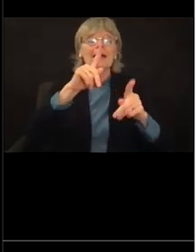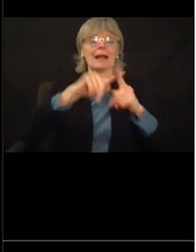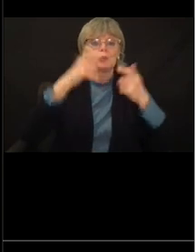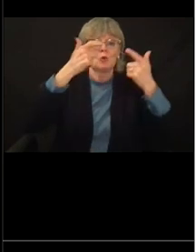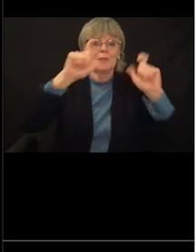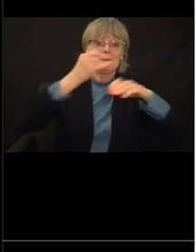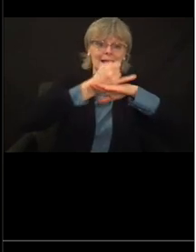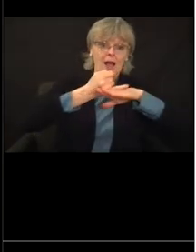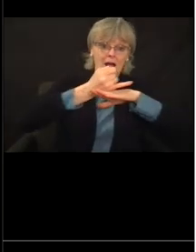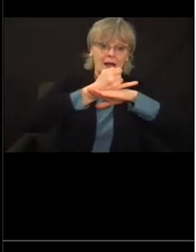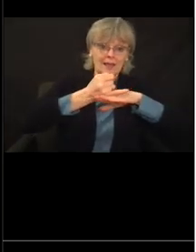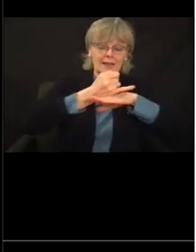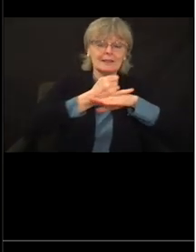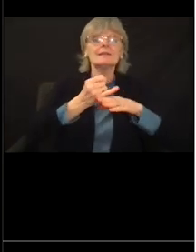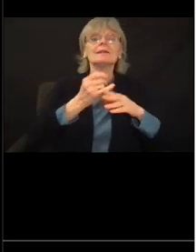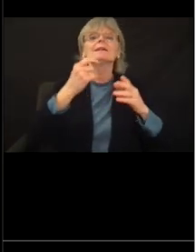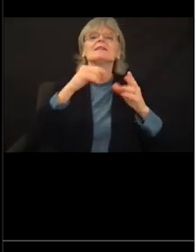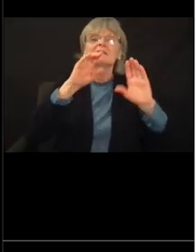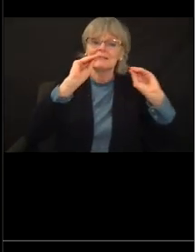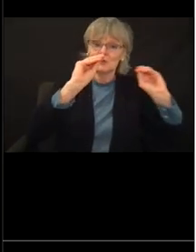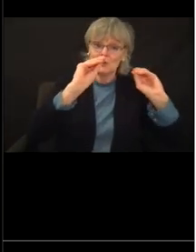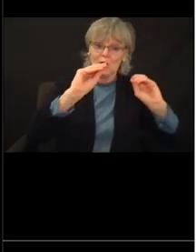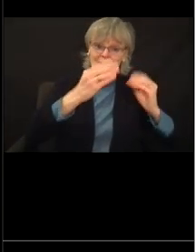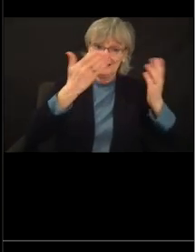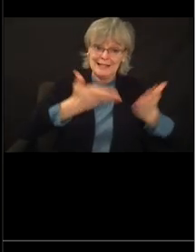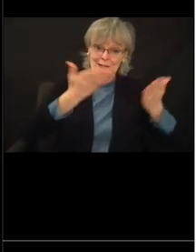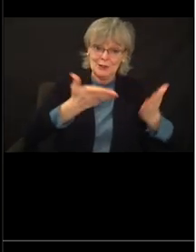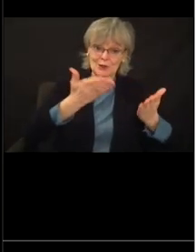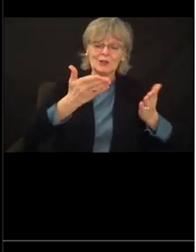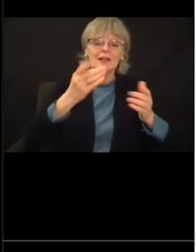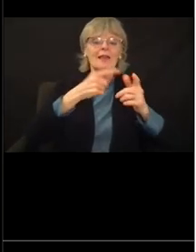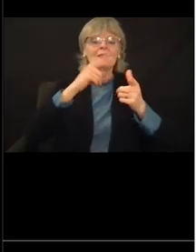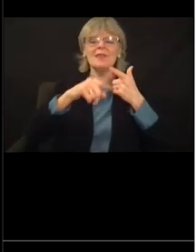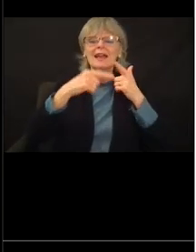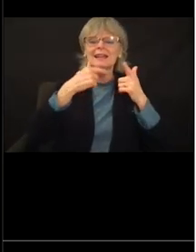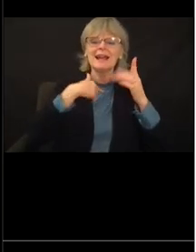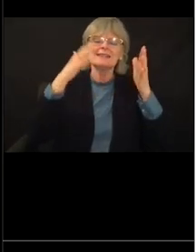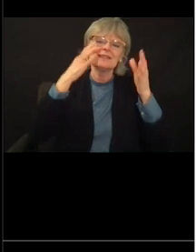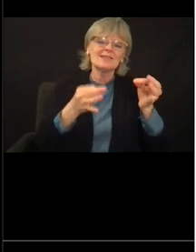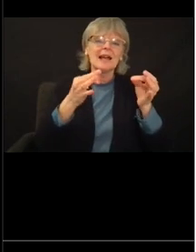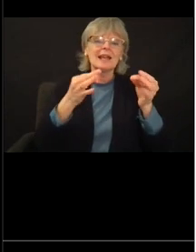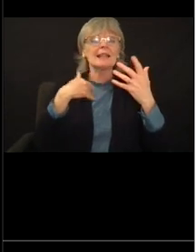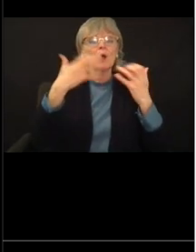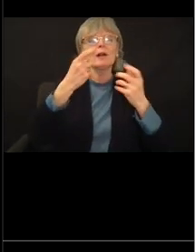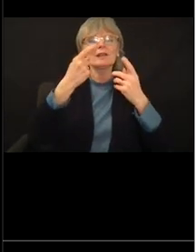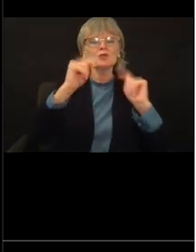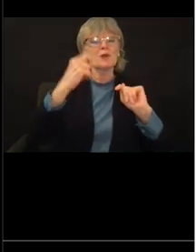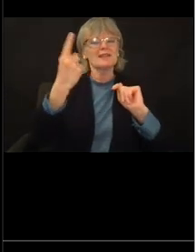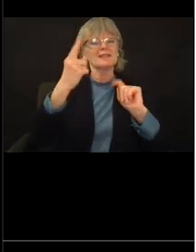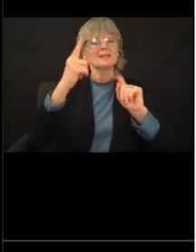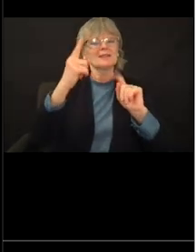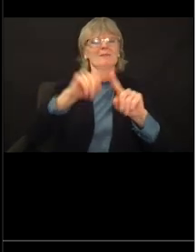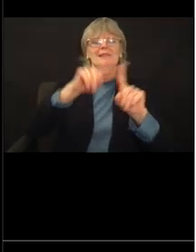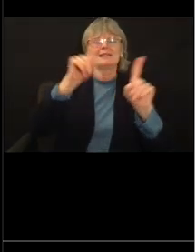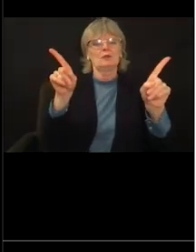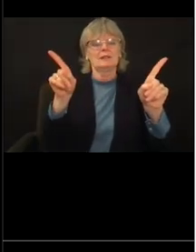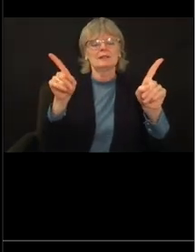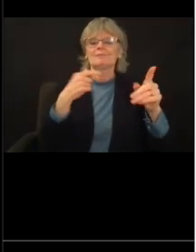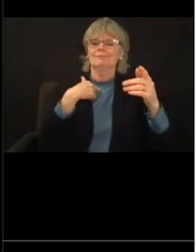spent some more time in the classroom here. And then I decided, you know, I want to try something different. So I transitioned out of